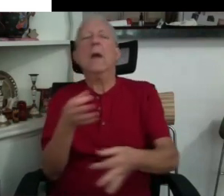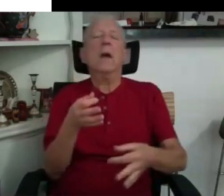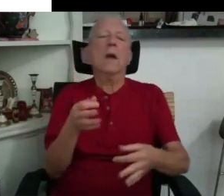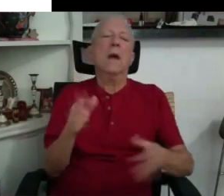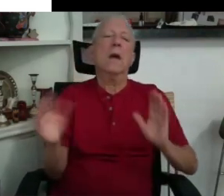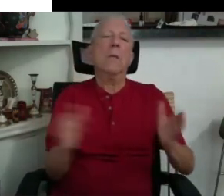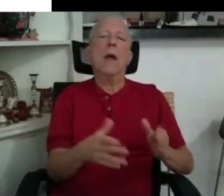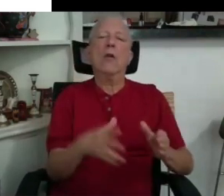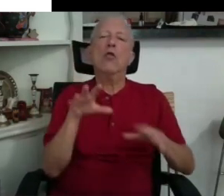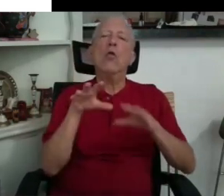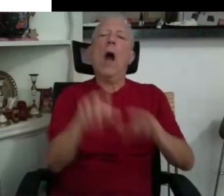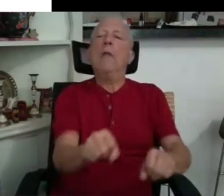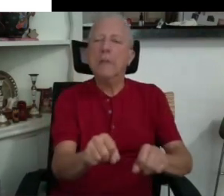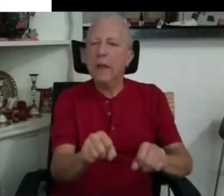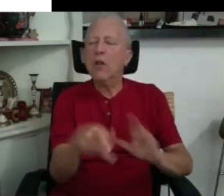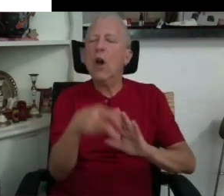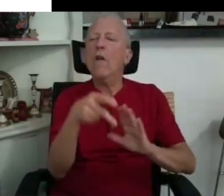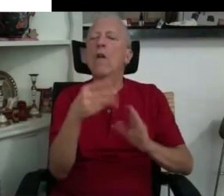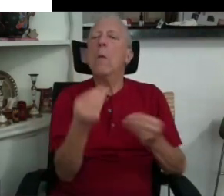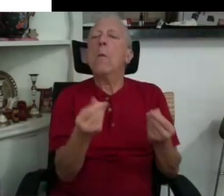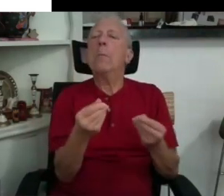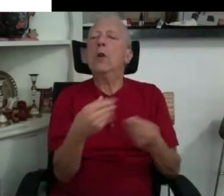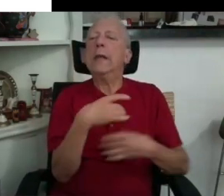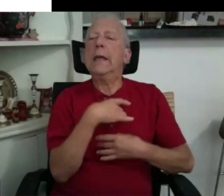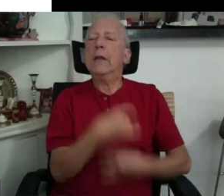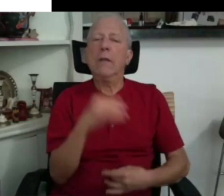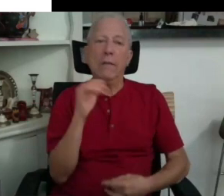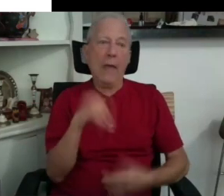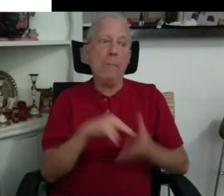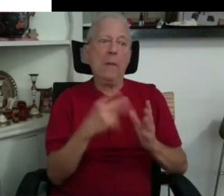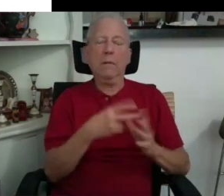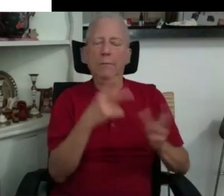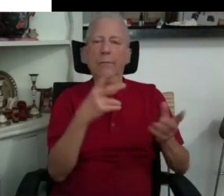property interests, which amounts to a taking by the government and a